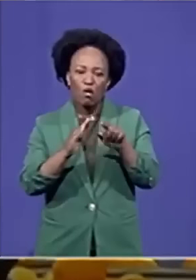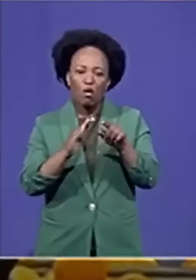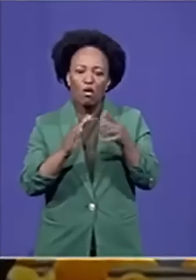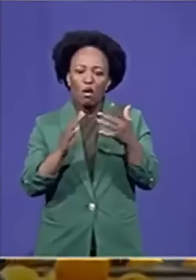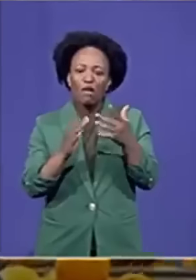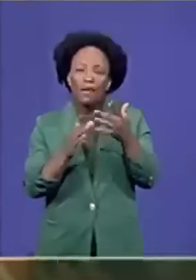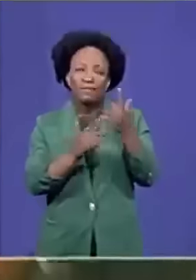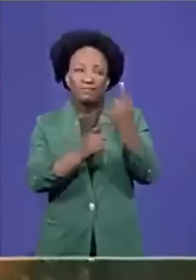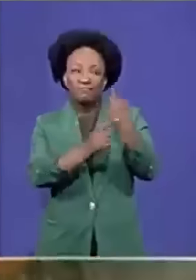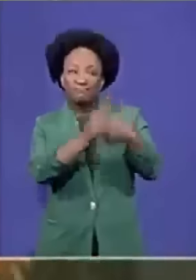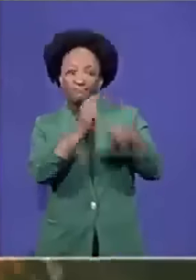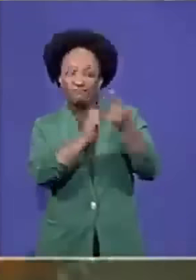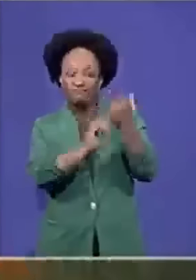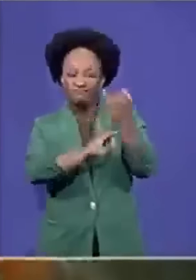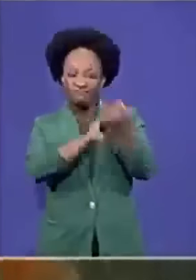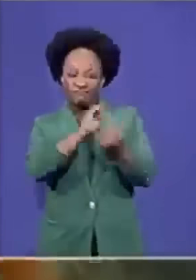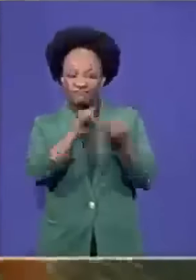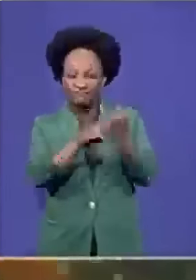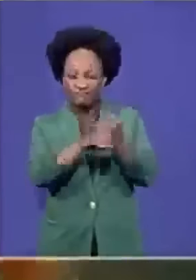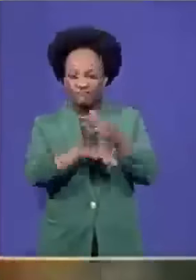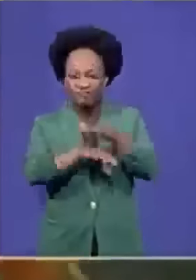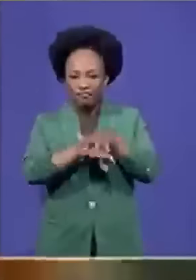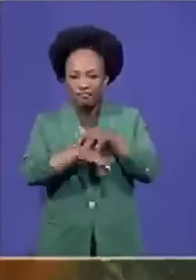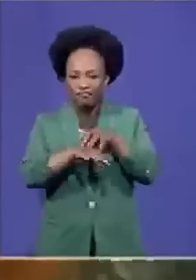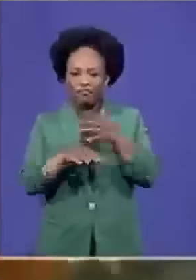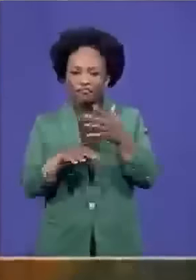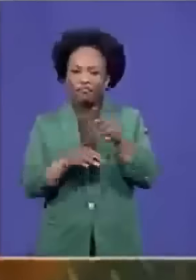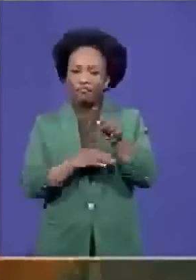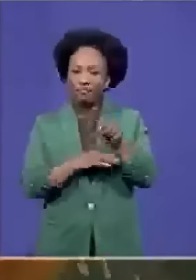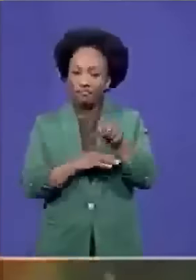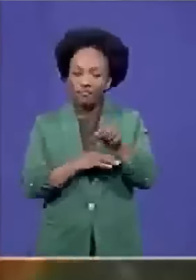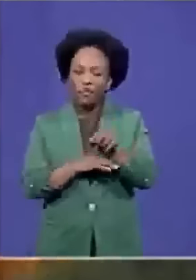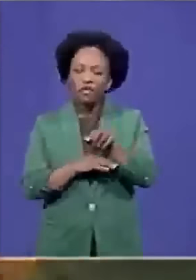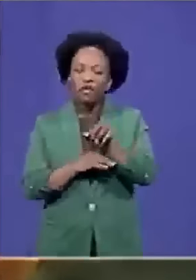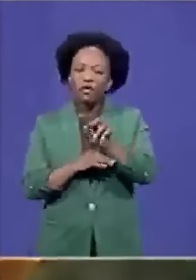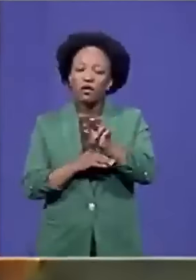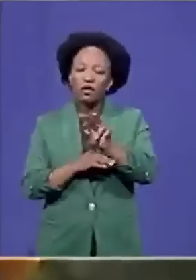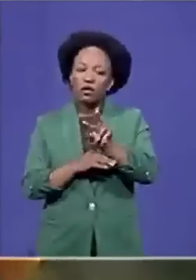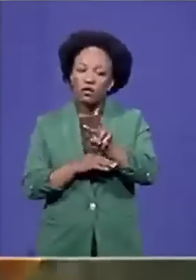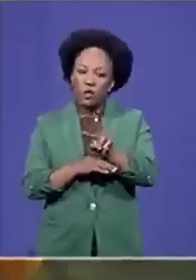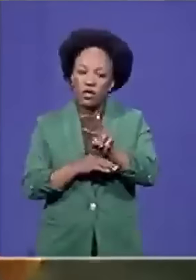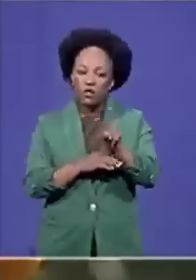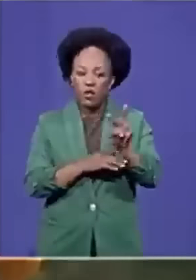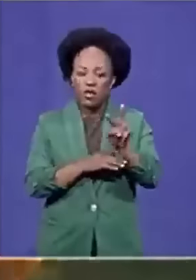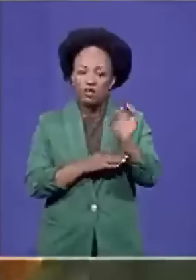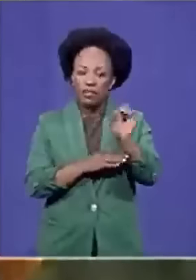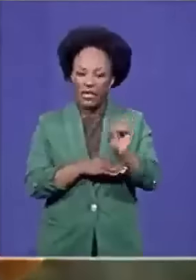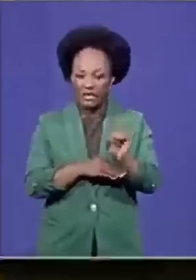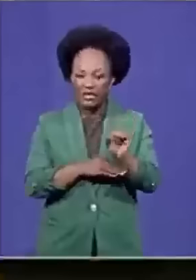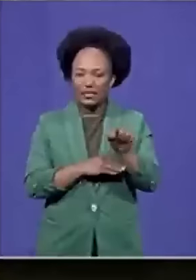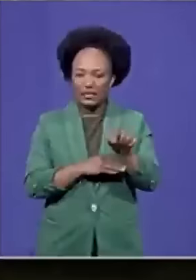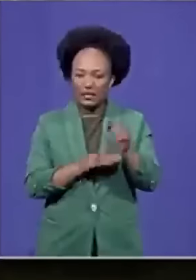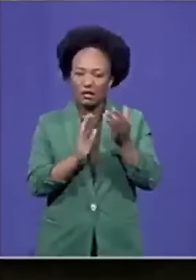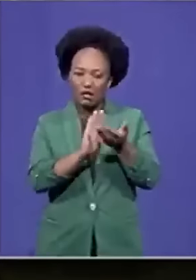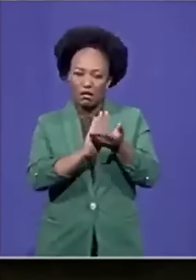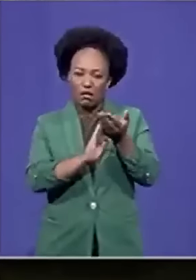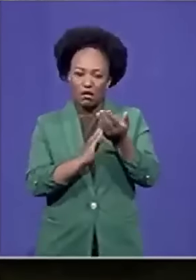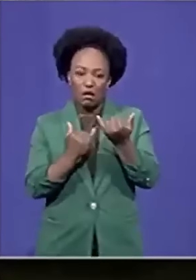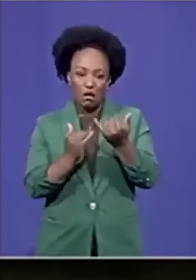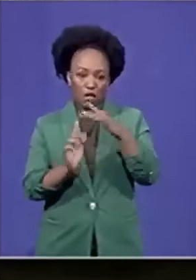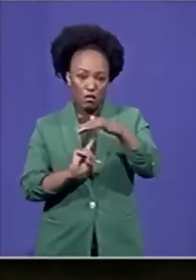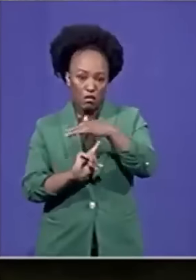e le mentsi. Balemi ba bone kgolo ya diperesente di le 22 mo pakeng e e fitileng. Ba re seemo sa ga jana